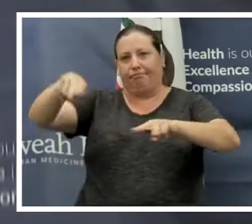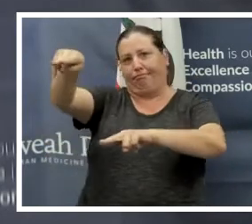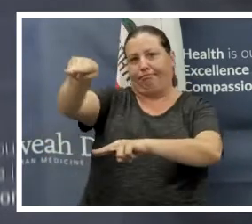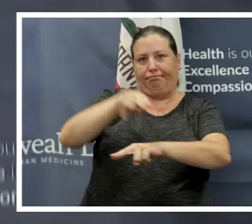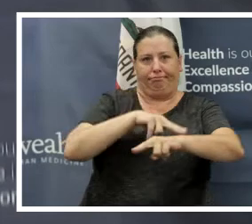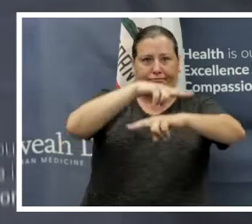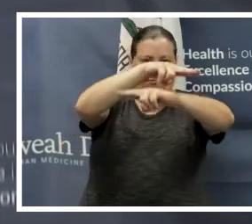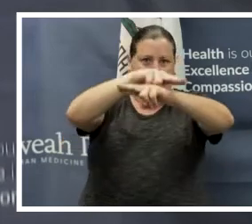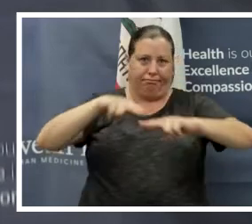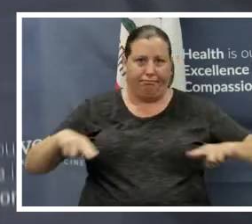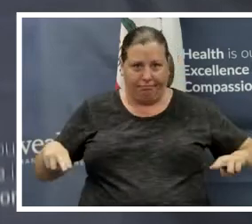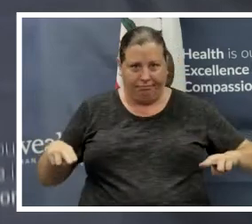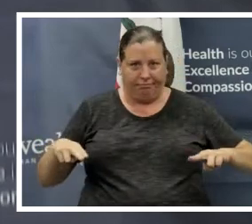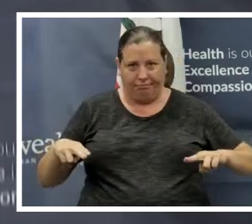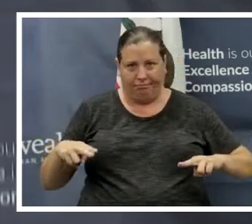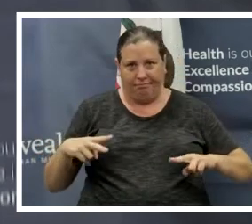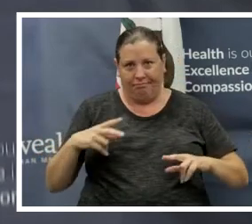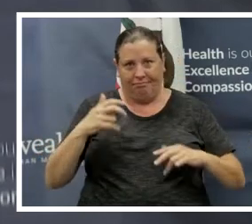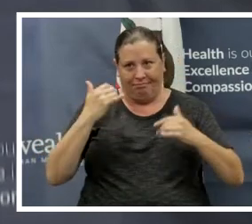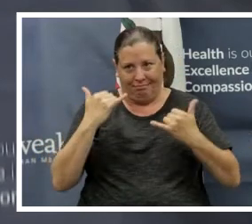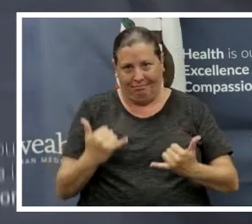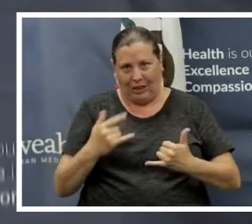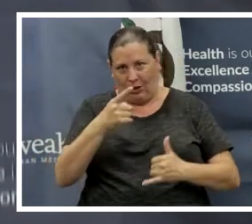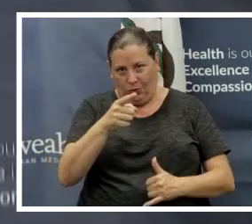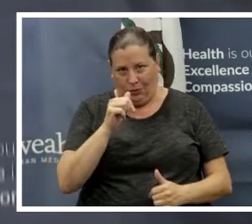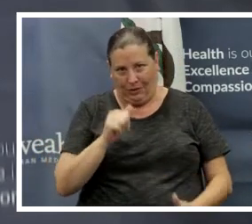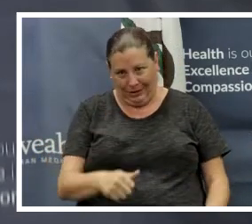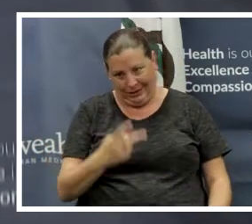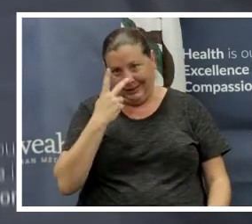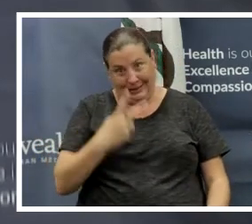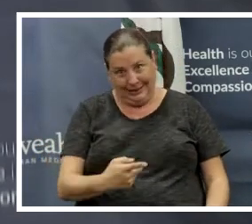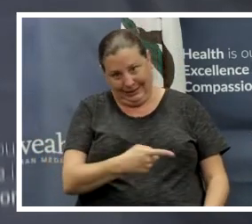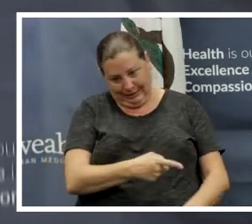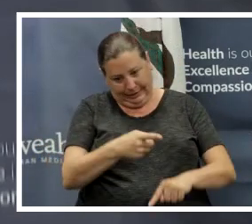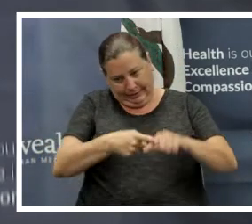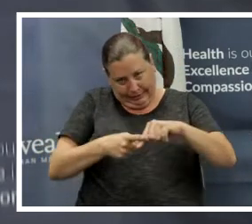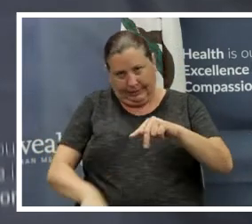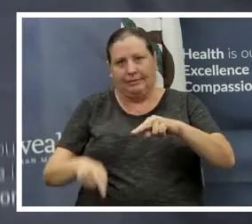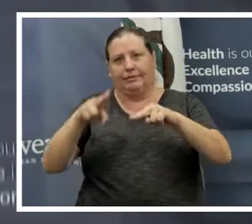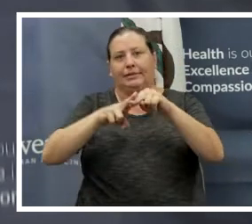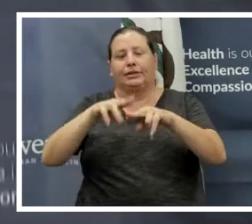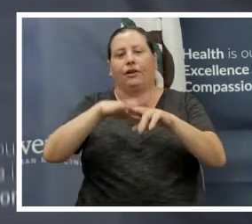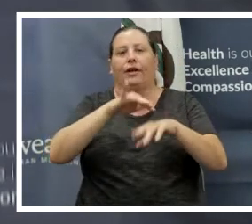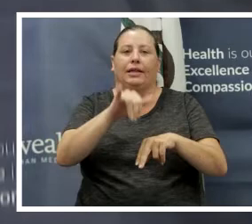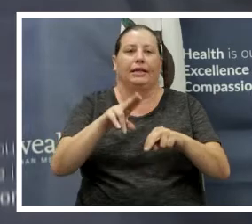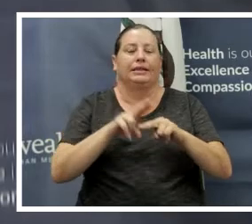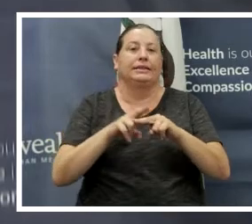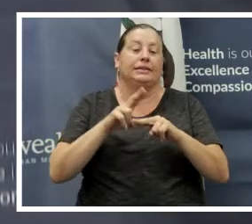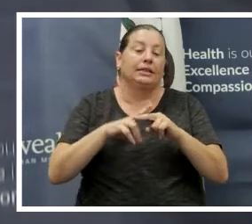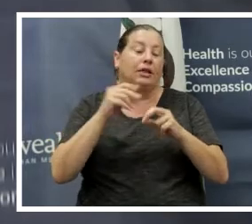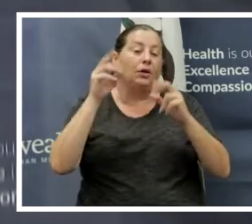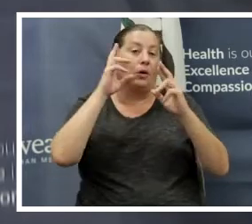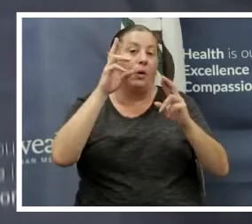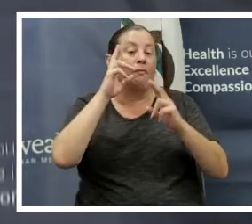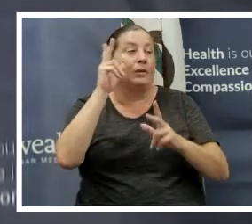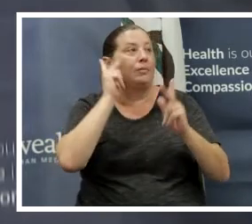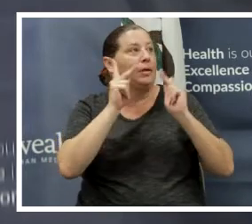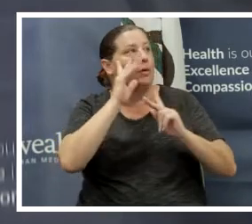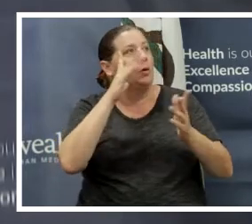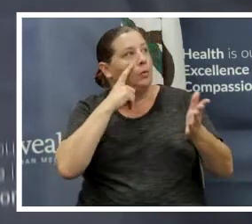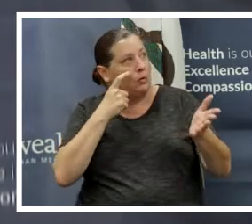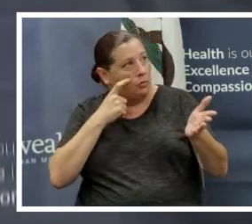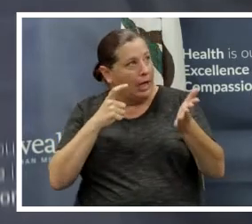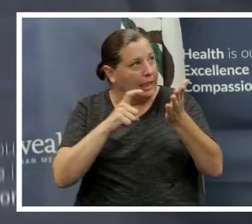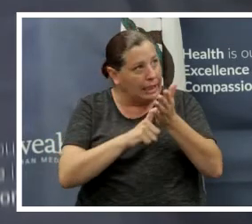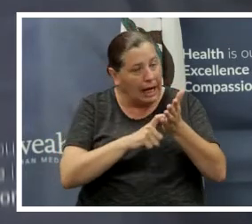now quite conspicuous that the seat is blocked out, and hopefully people will recognize not to sit there. But